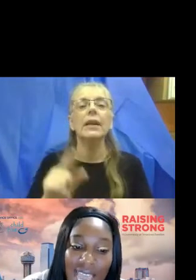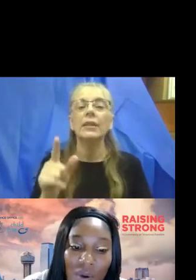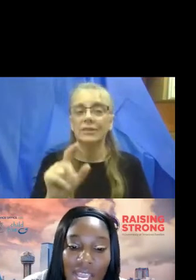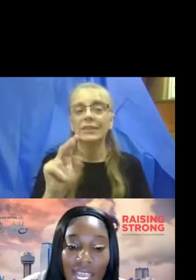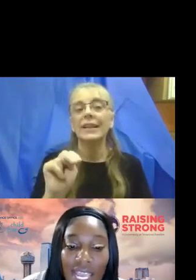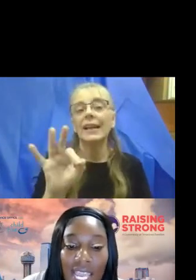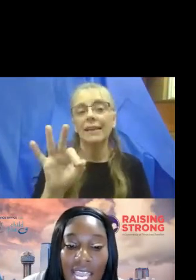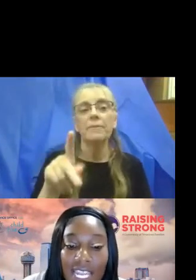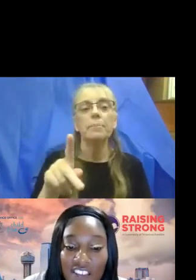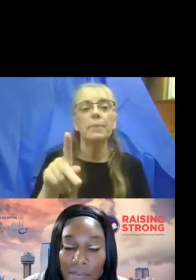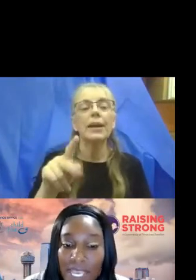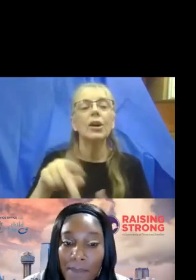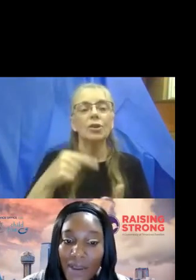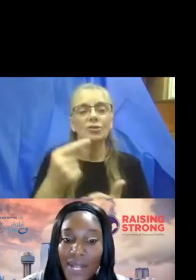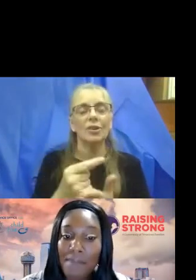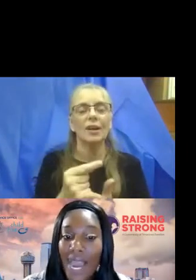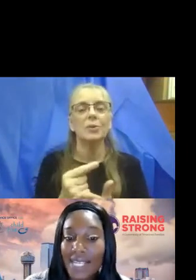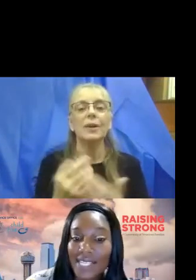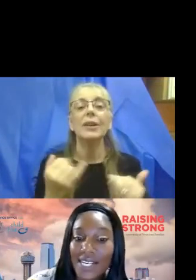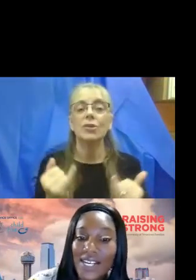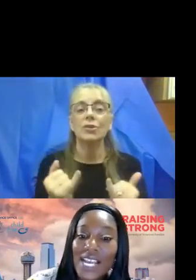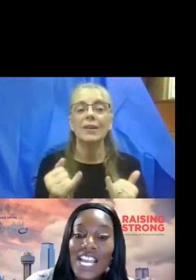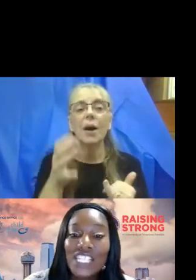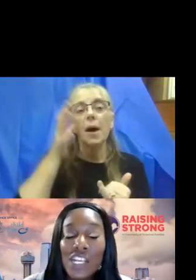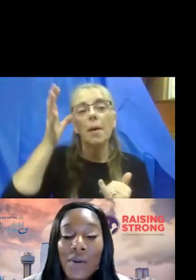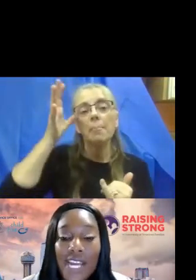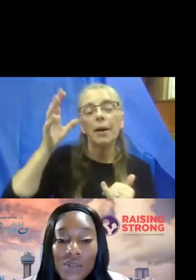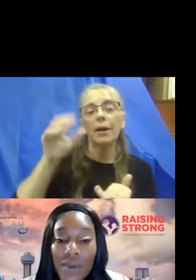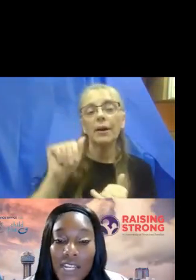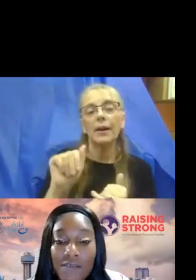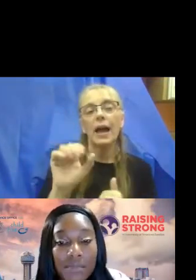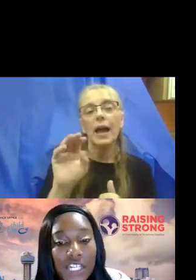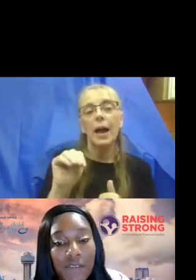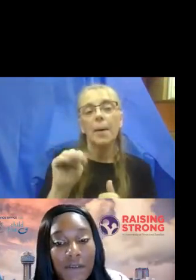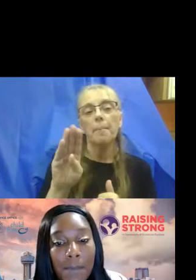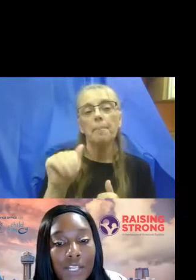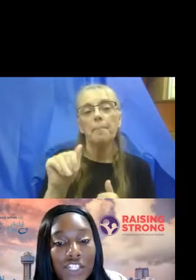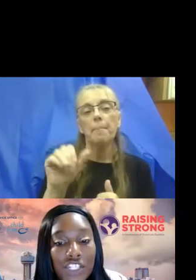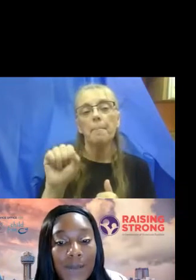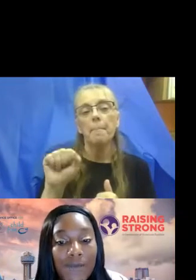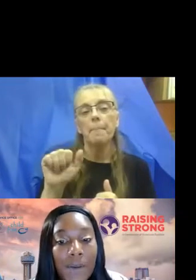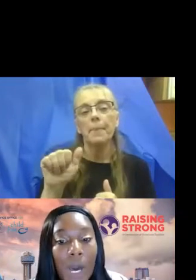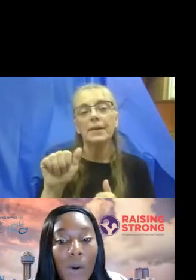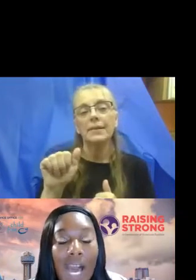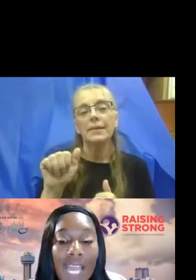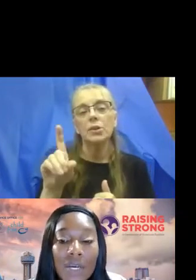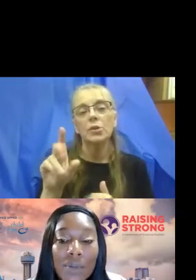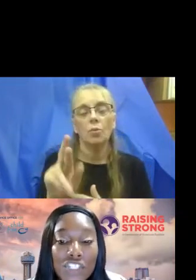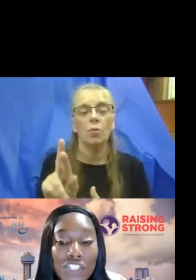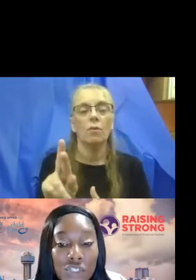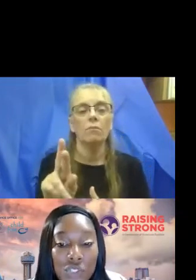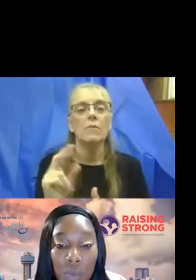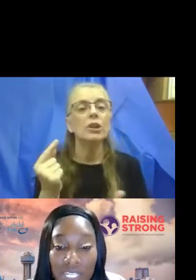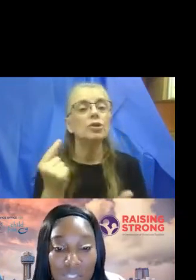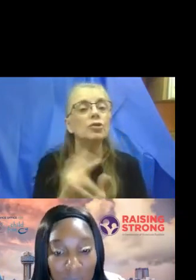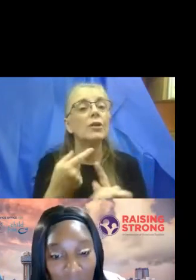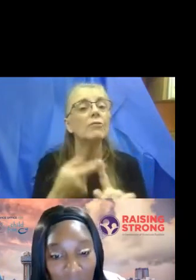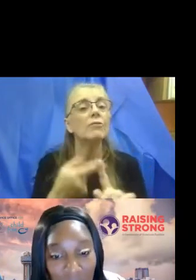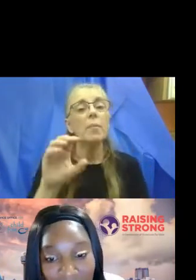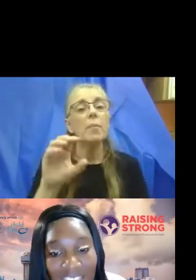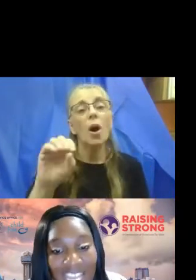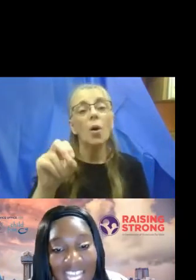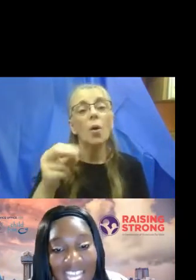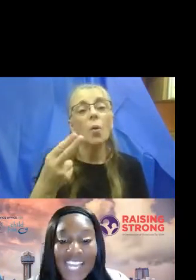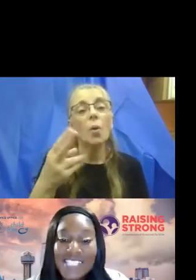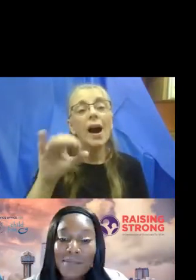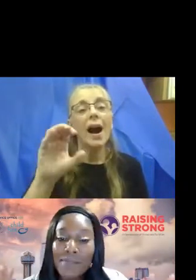is now a NFP parent ambassador. She graduated from Nurse Family Partnership from Ohio in June